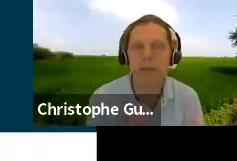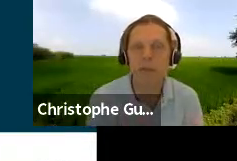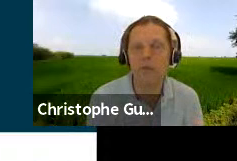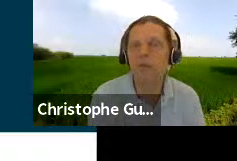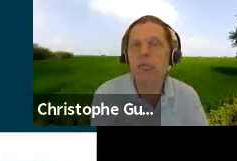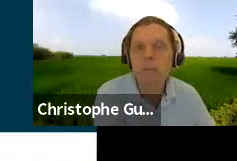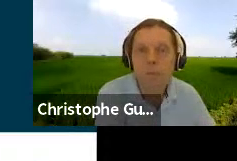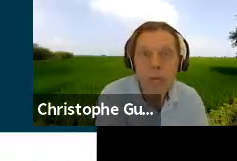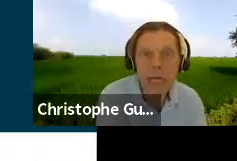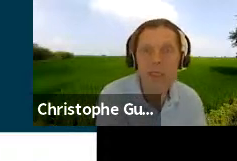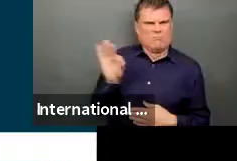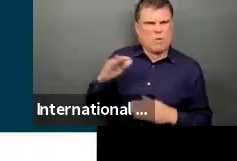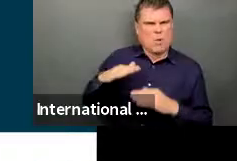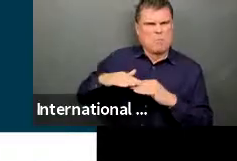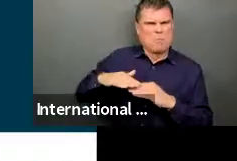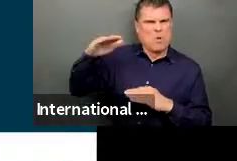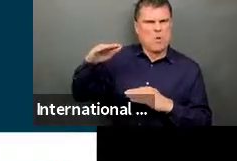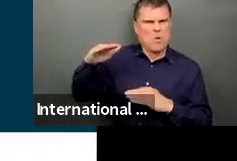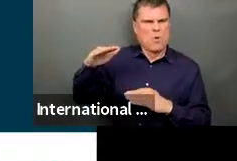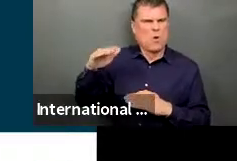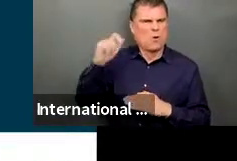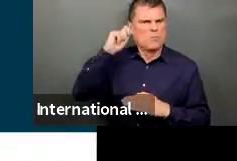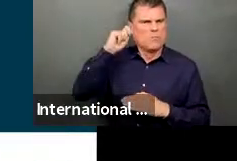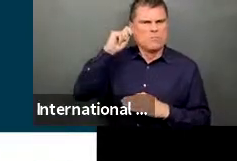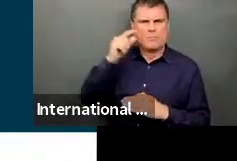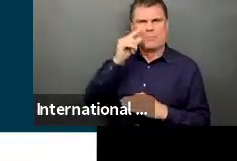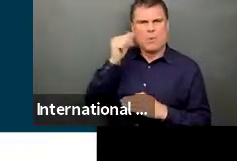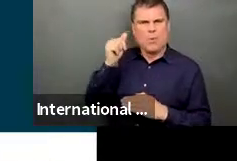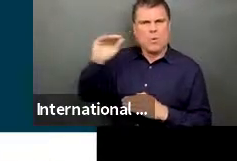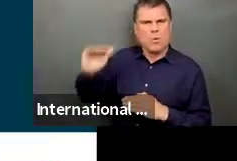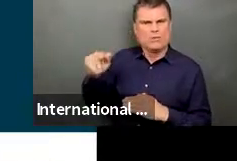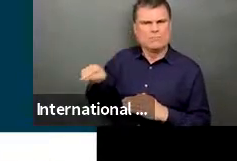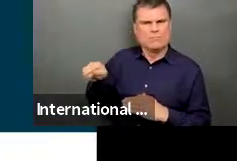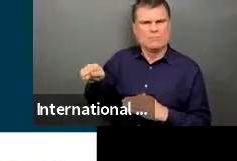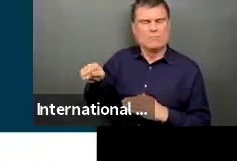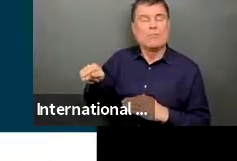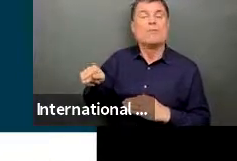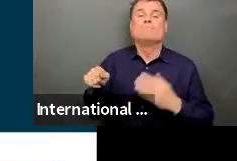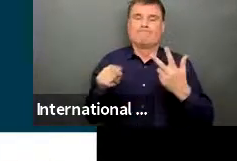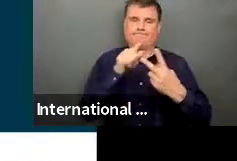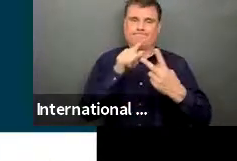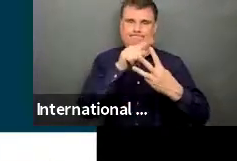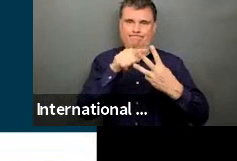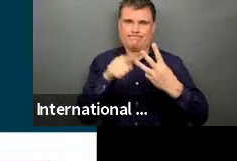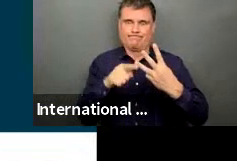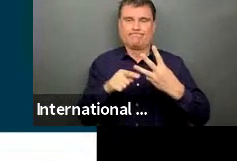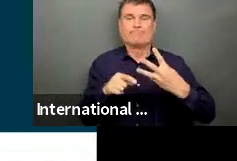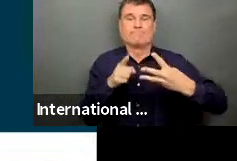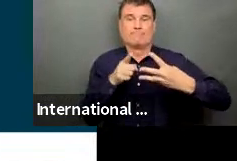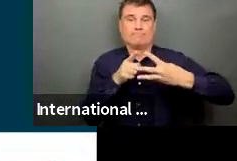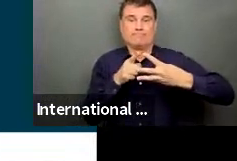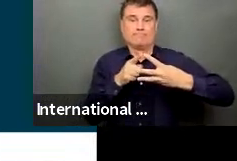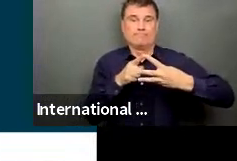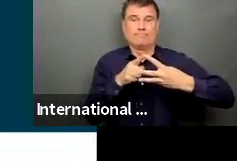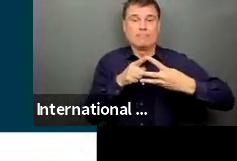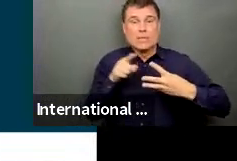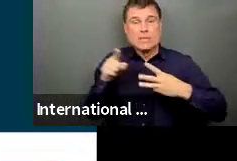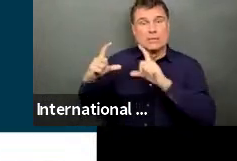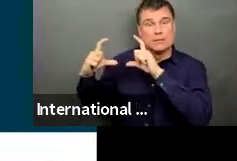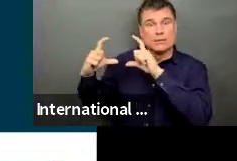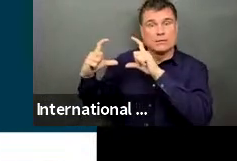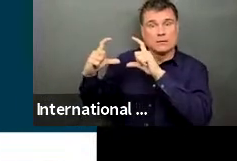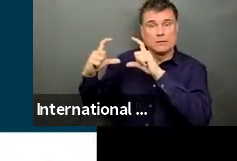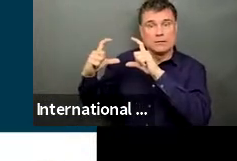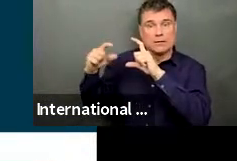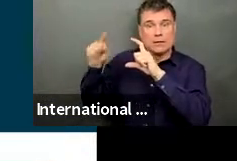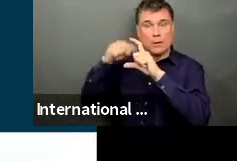look at the three main factors behind it. First, in green, you have the technology, the